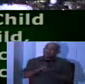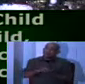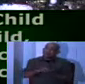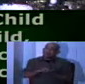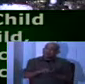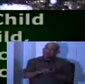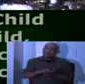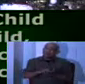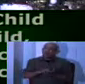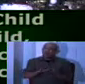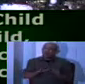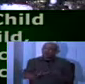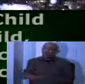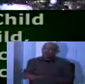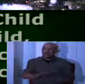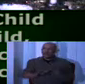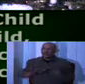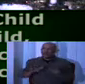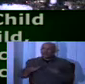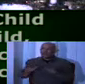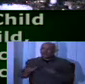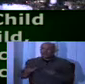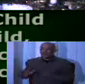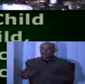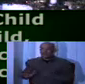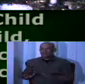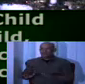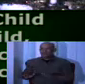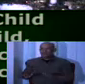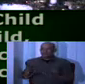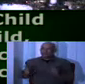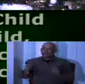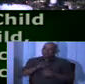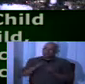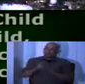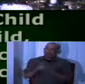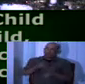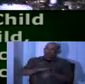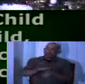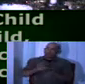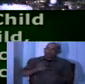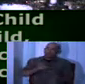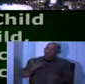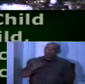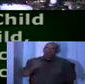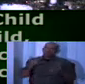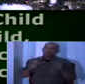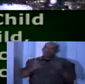Thank you.